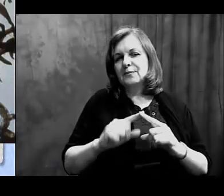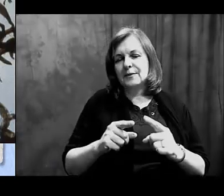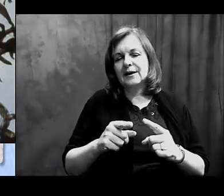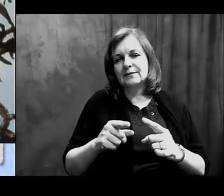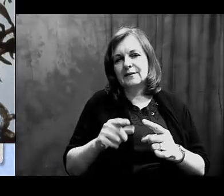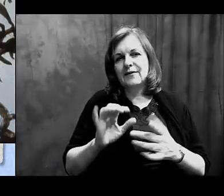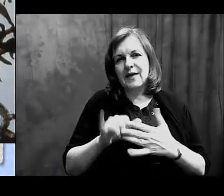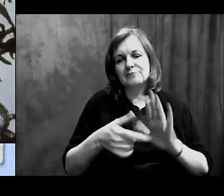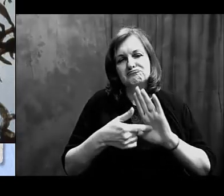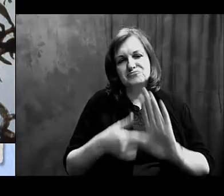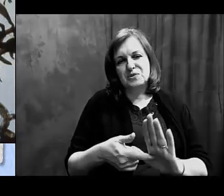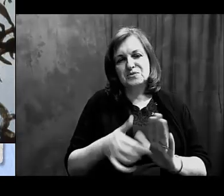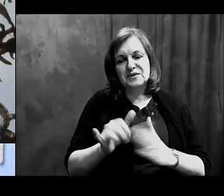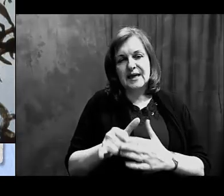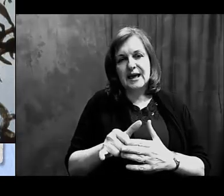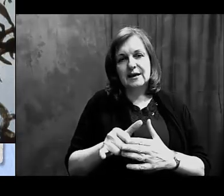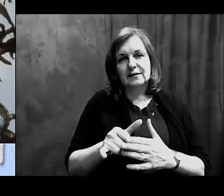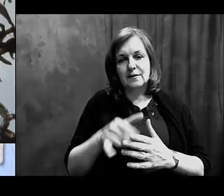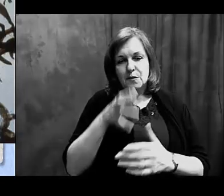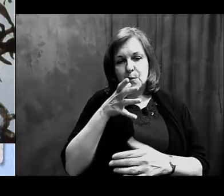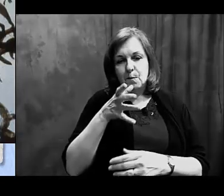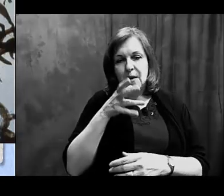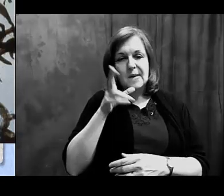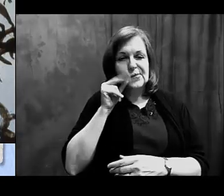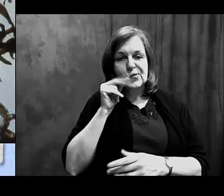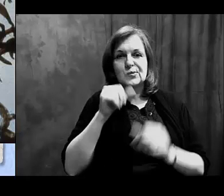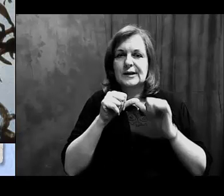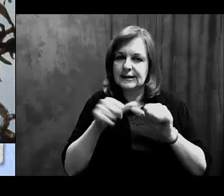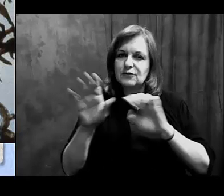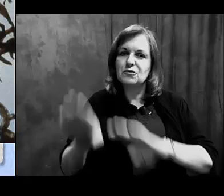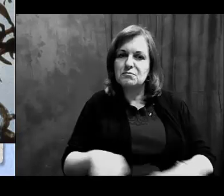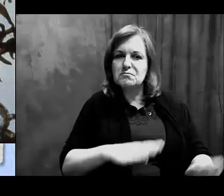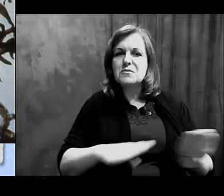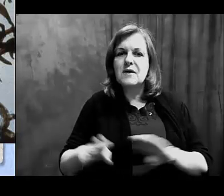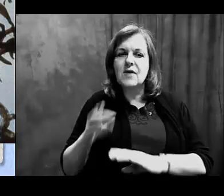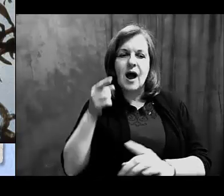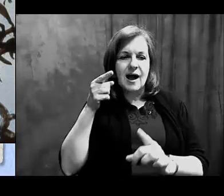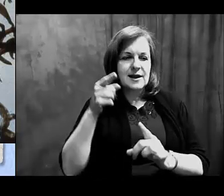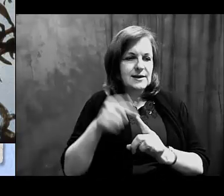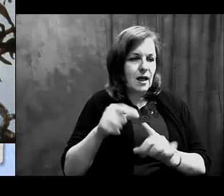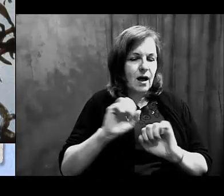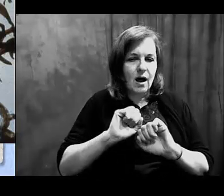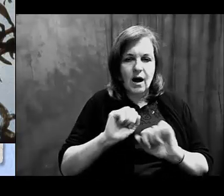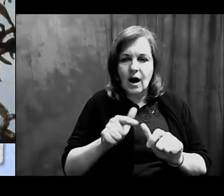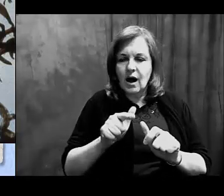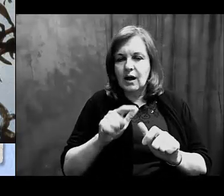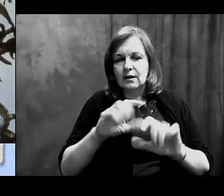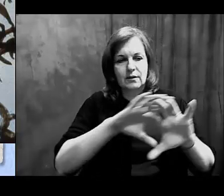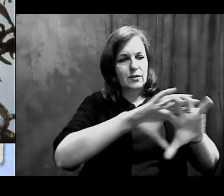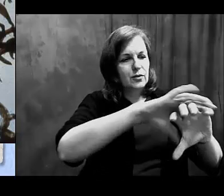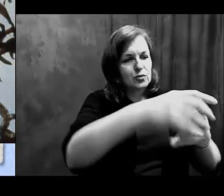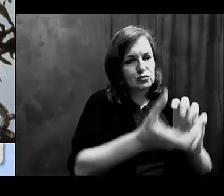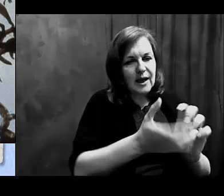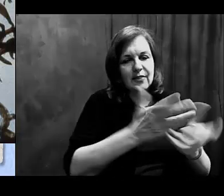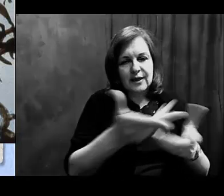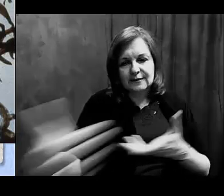got the point across that they really are going to continue this pattern until they reach